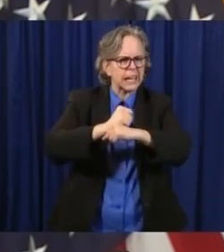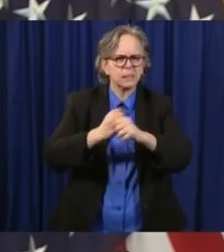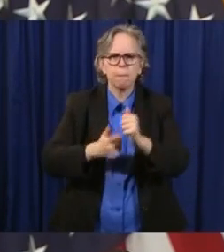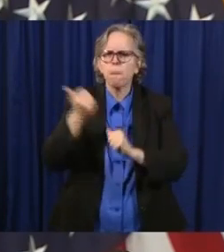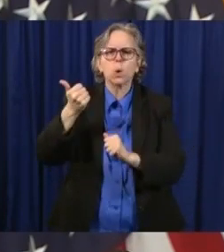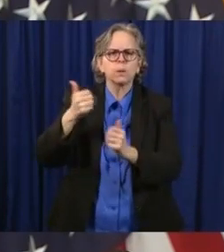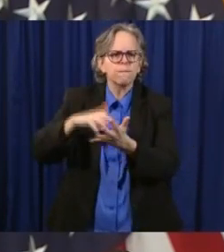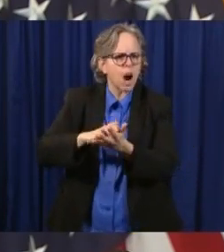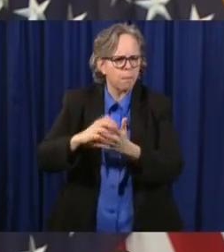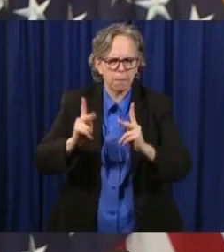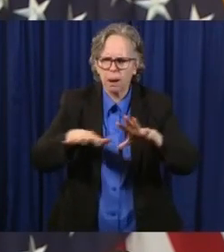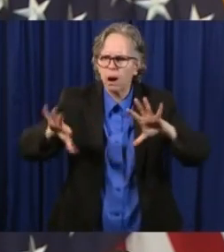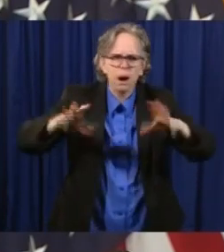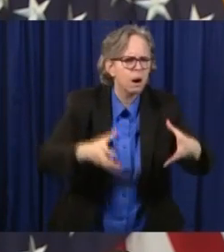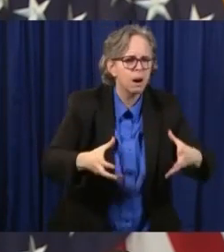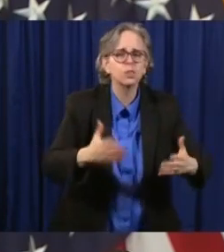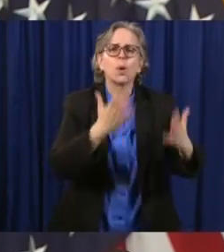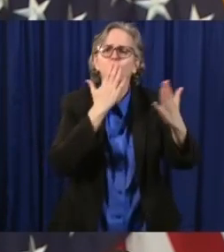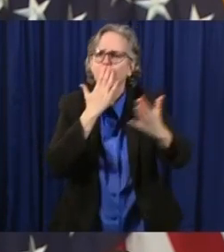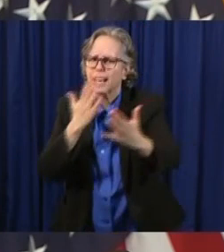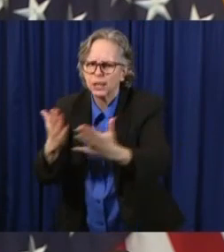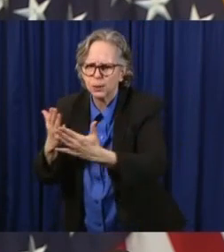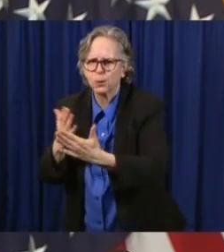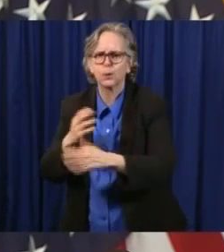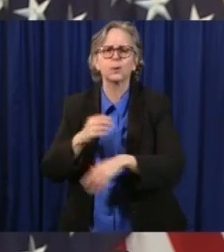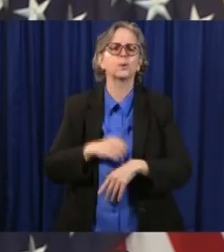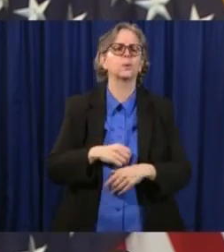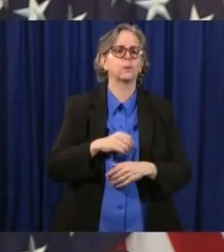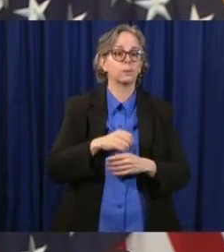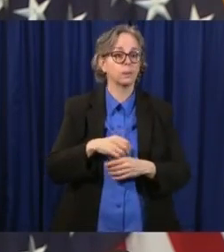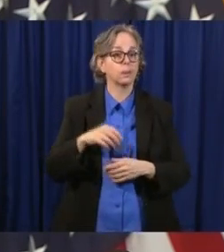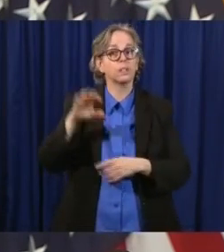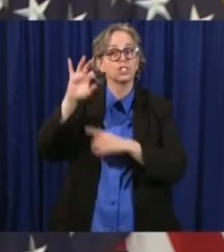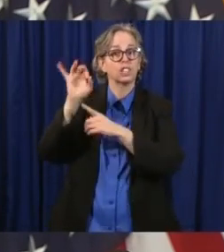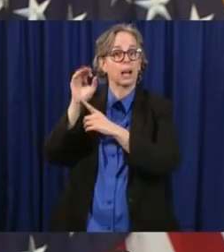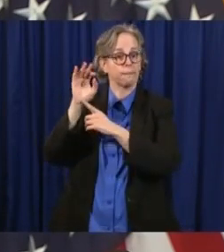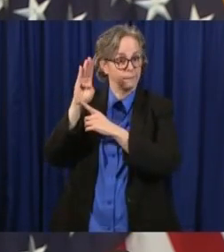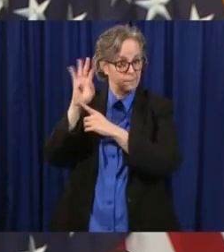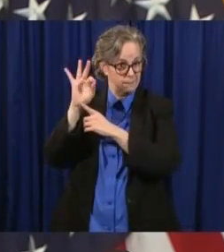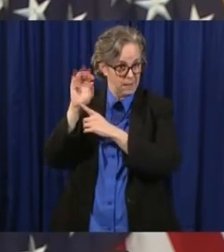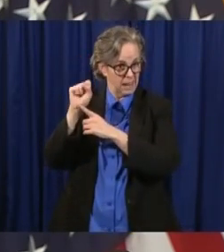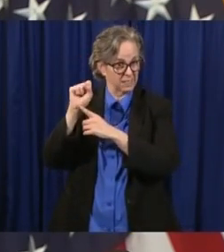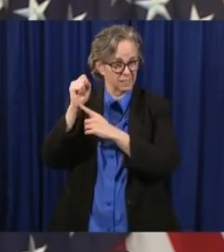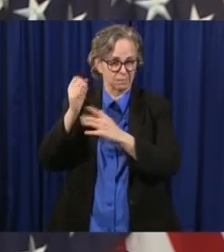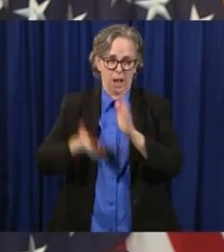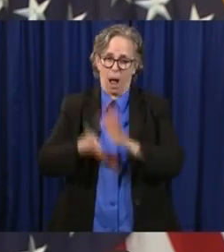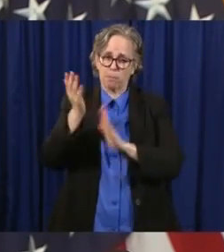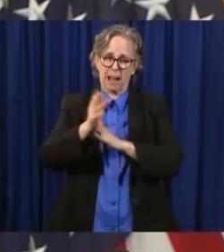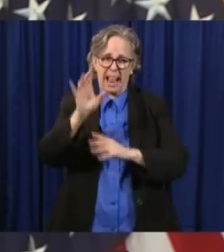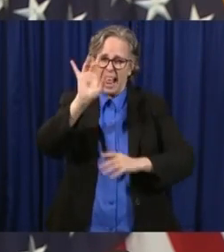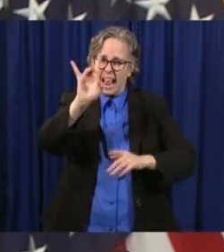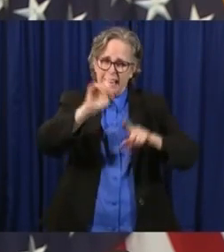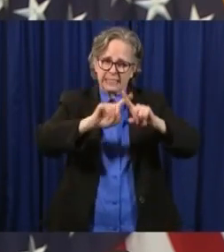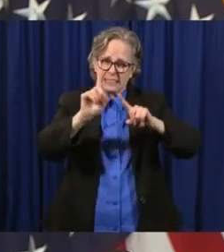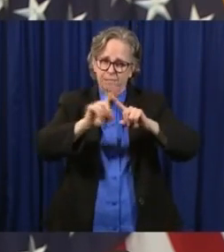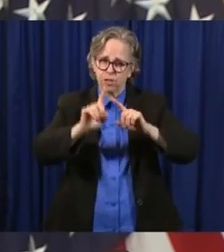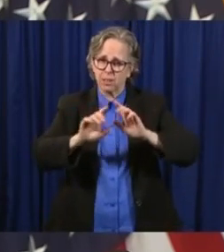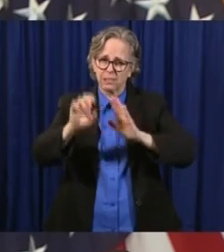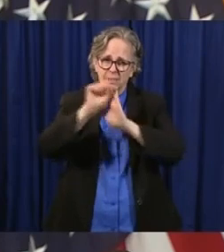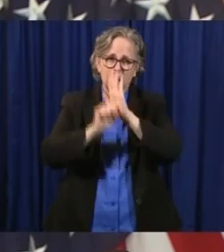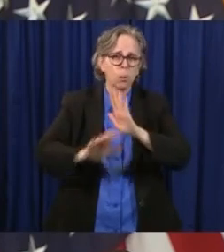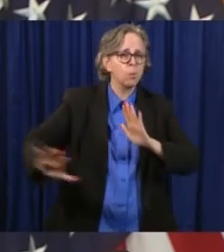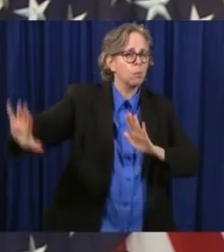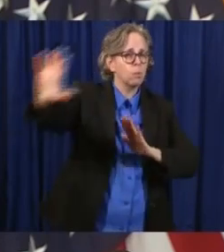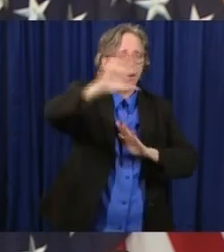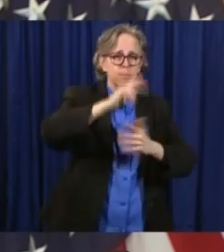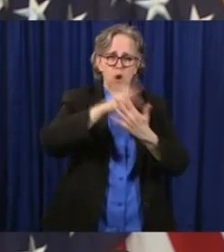much. The Department of Job and Family Services operates 8 statewide programs that impact the lives of millions of Ohioans